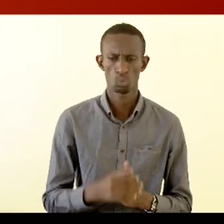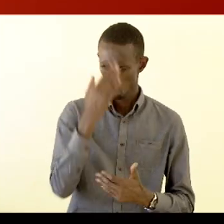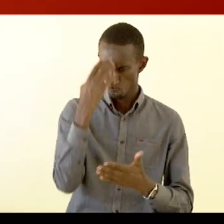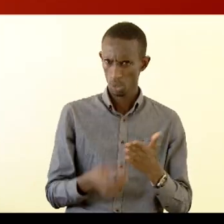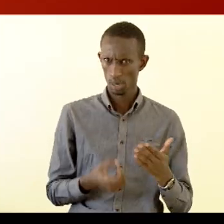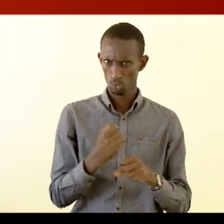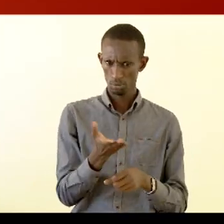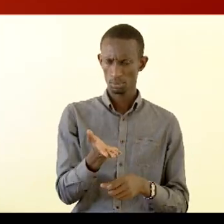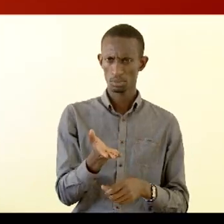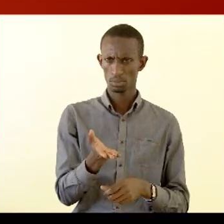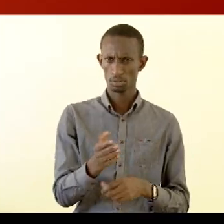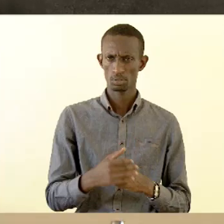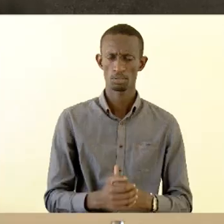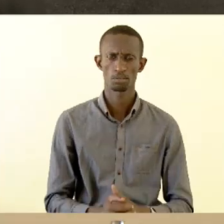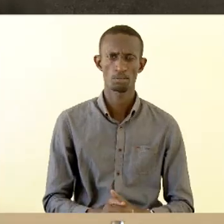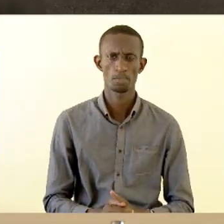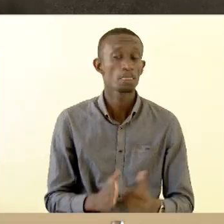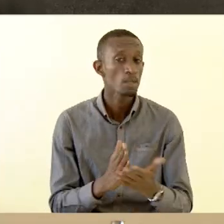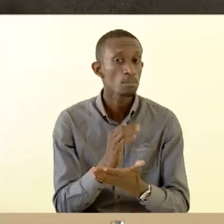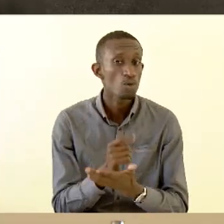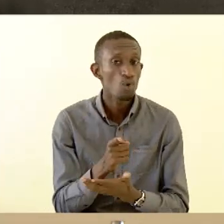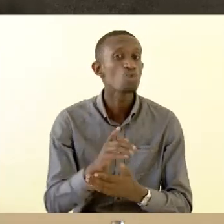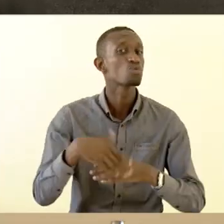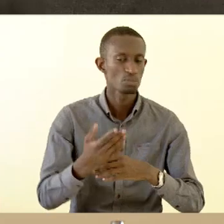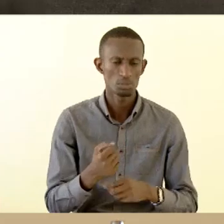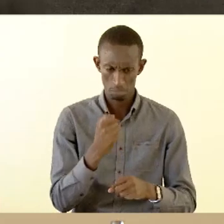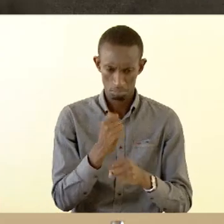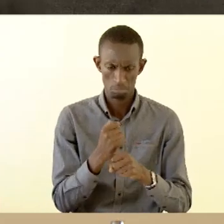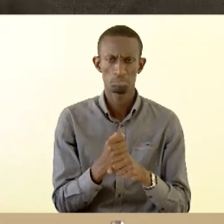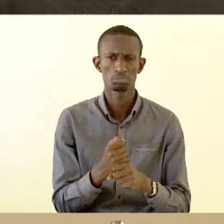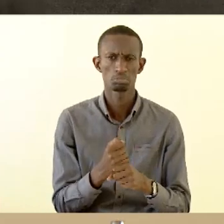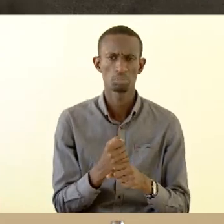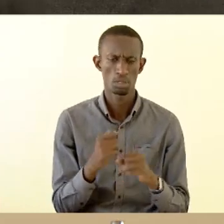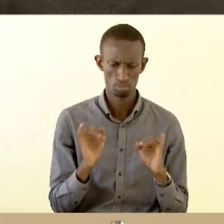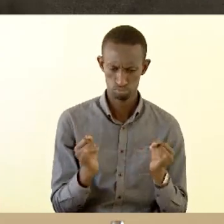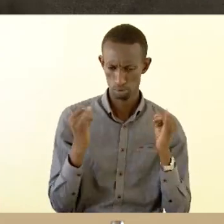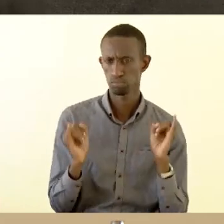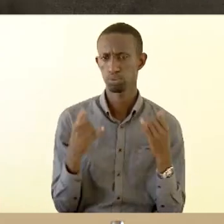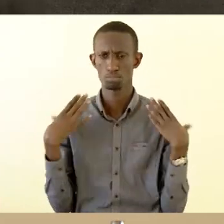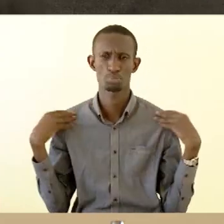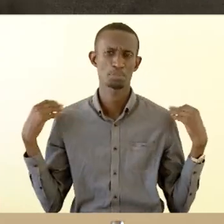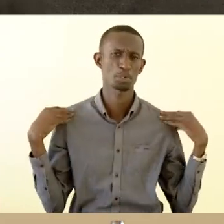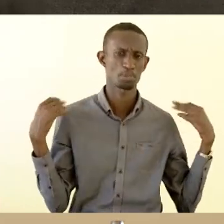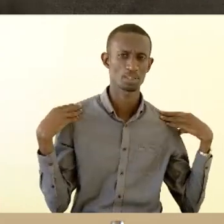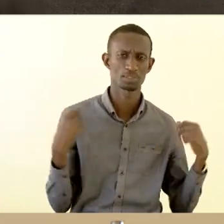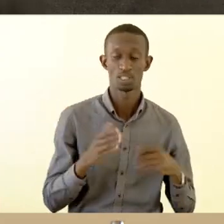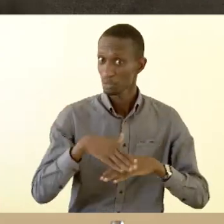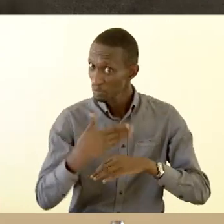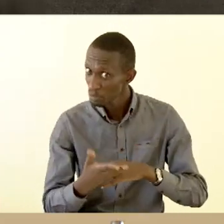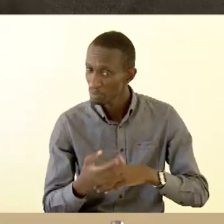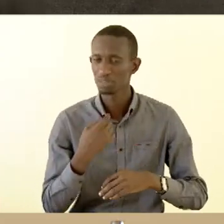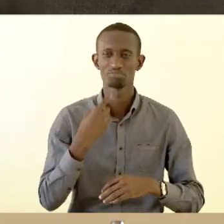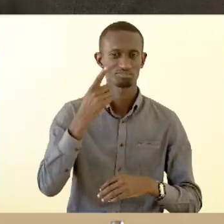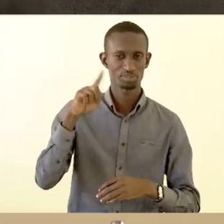It's because you will try the exercise first. And after that, I will give you